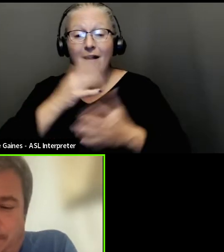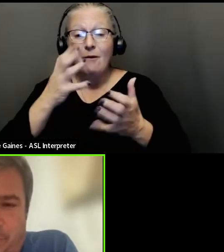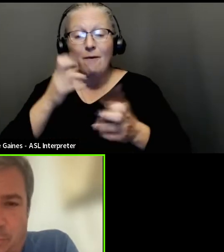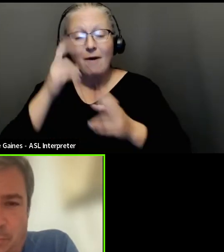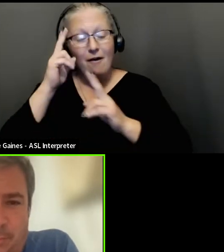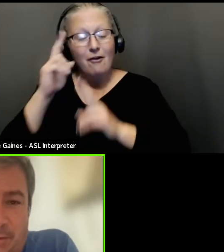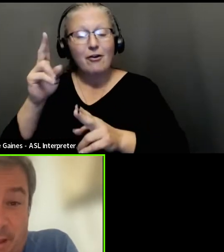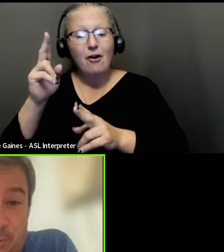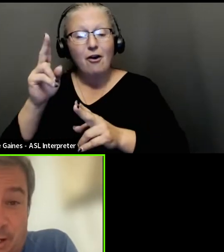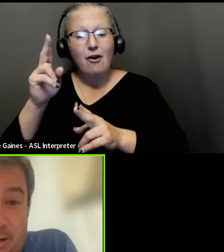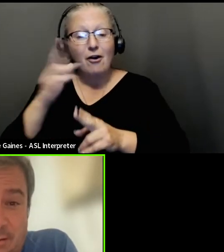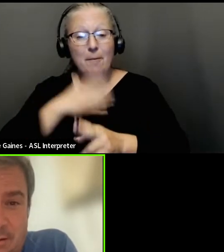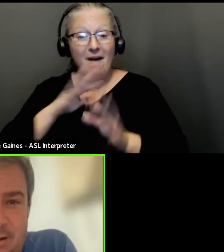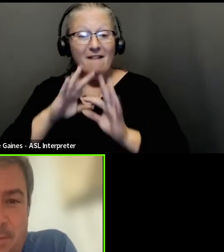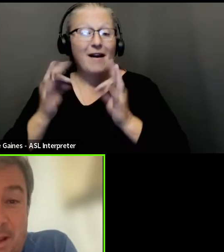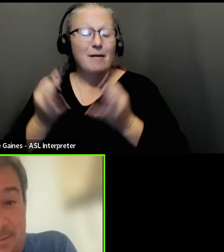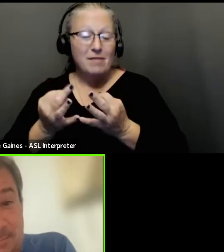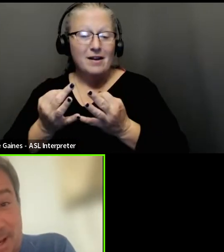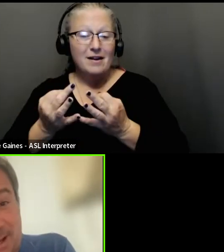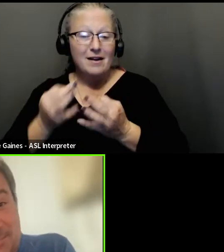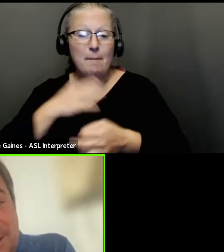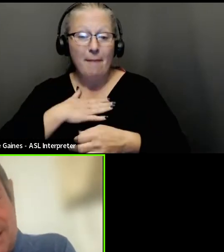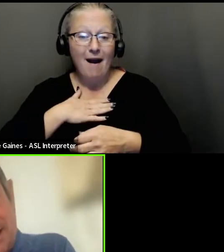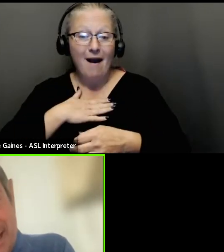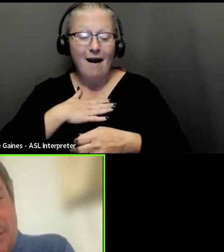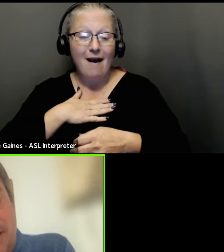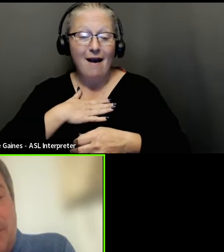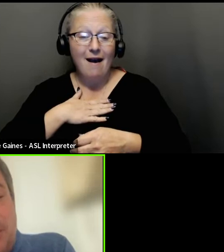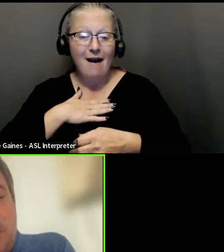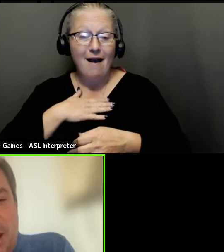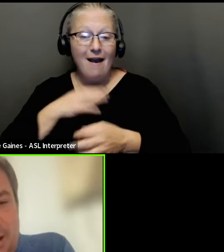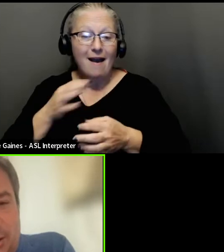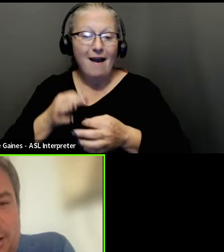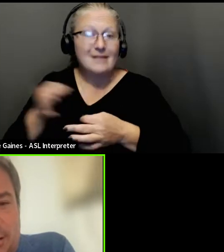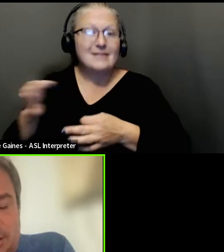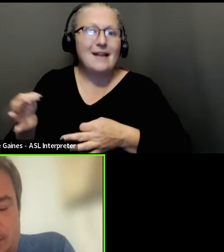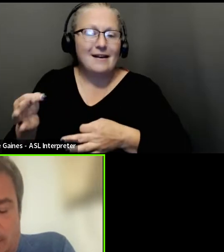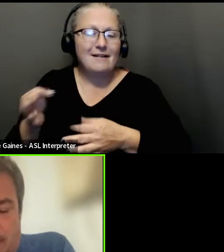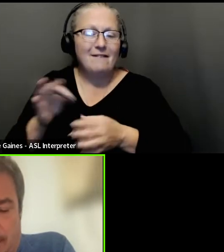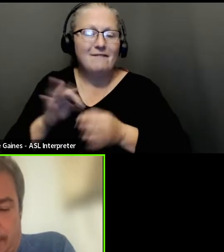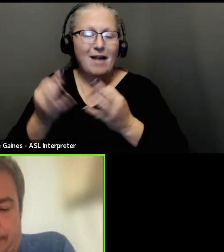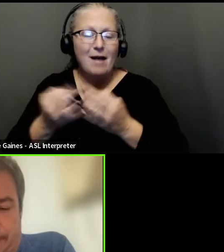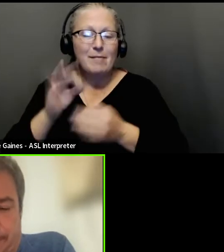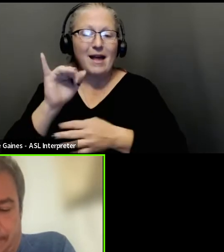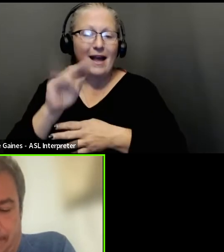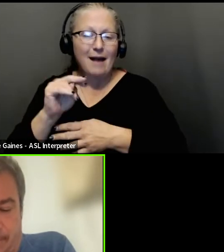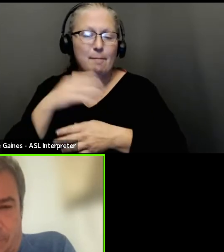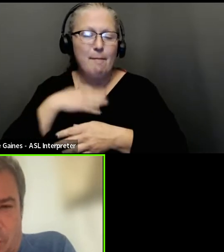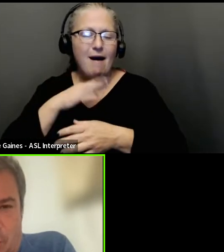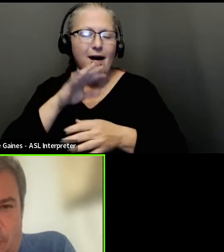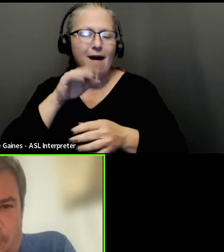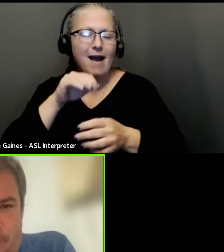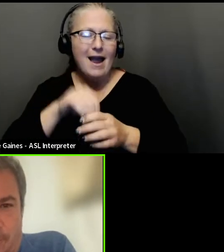honor my family, my extended family, my in-laws.